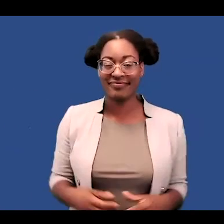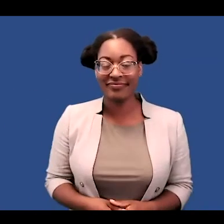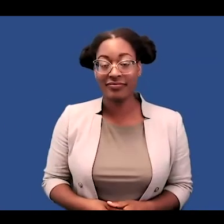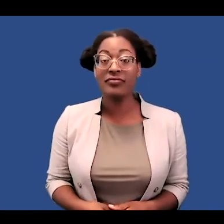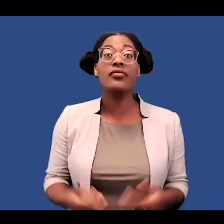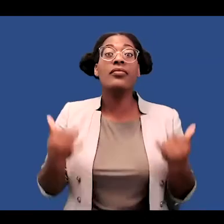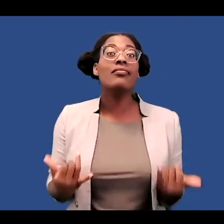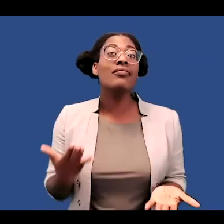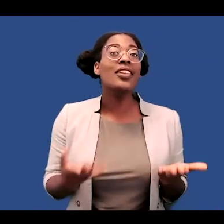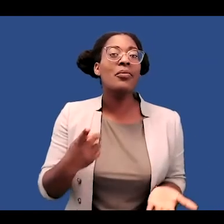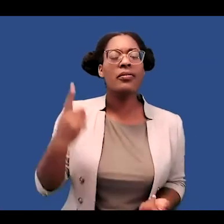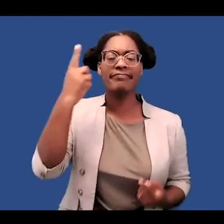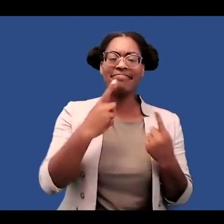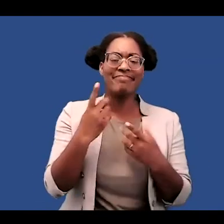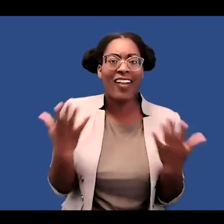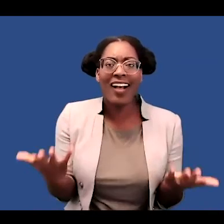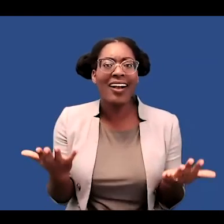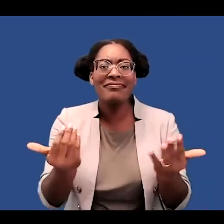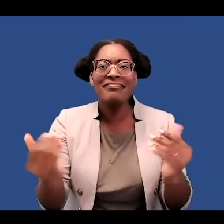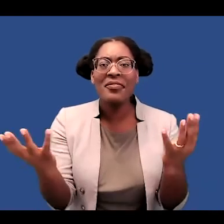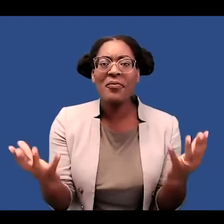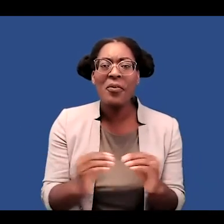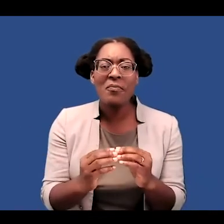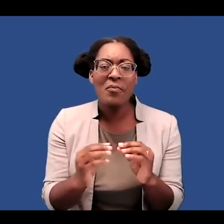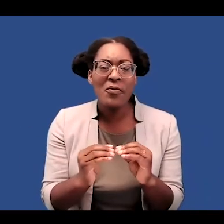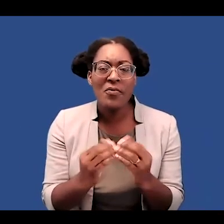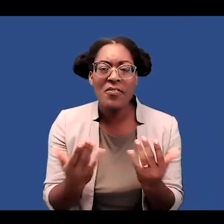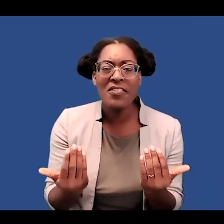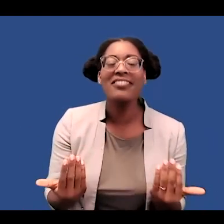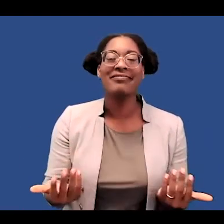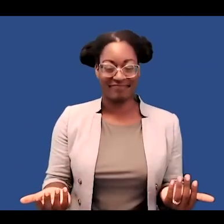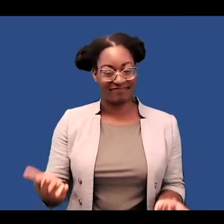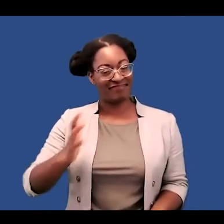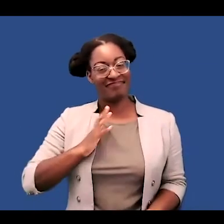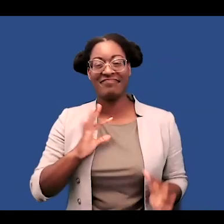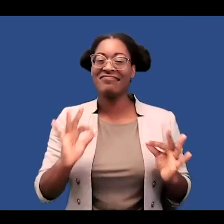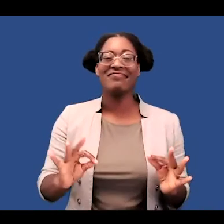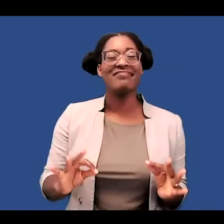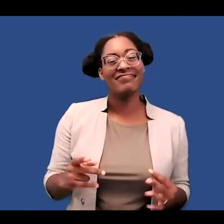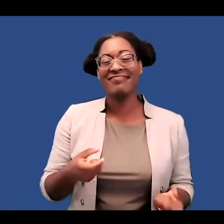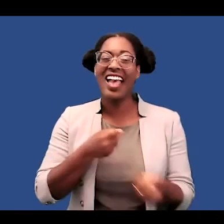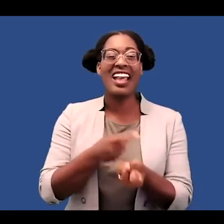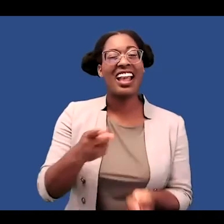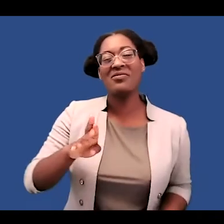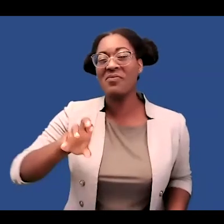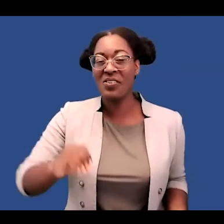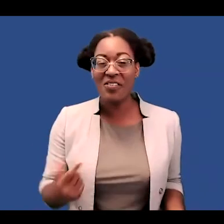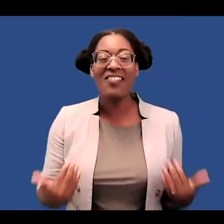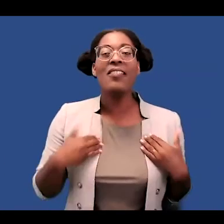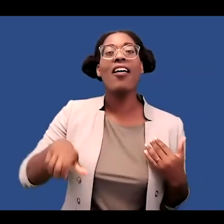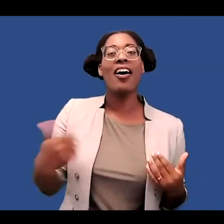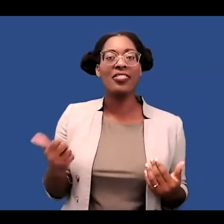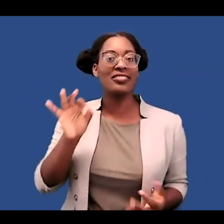Let me leave you with a little trick that you can build on so that when you take this session on your own turf, in your own time, you got something to